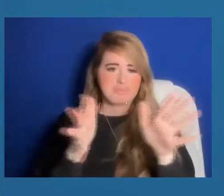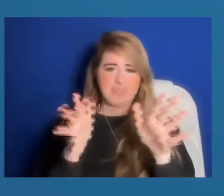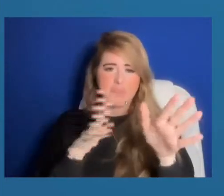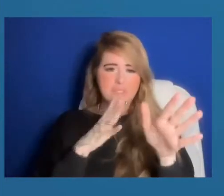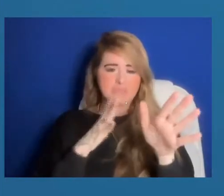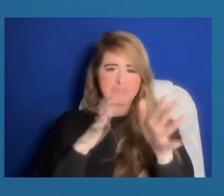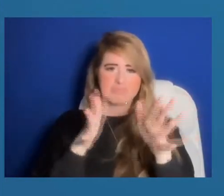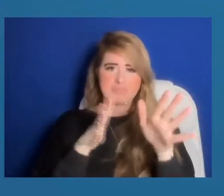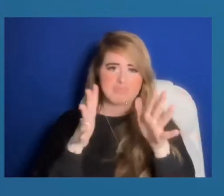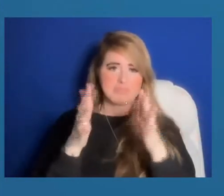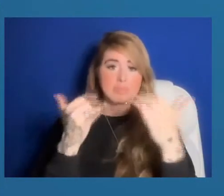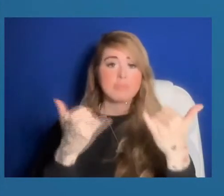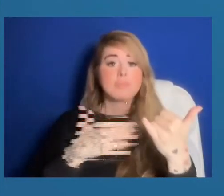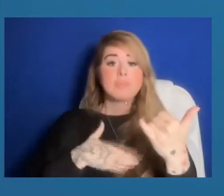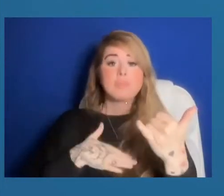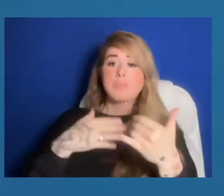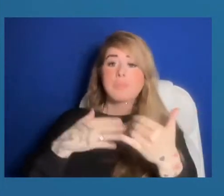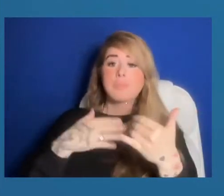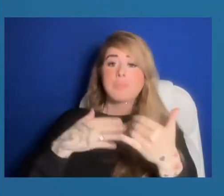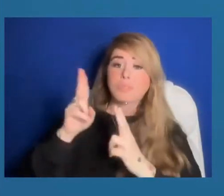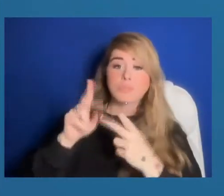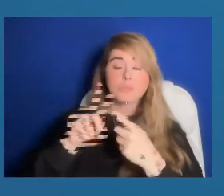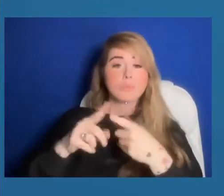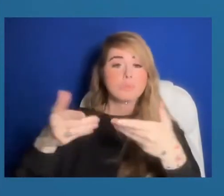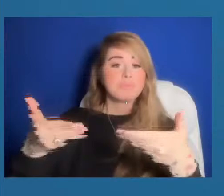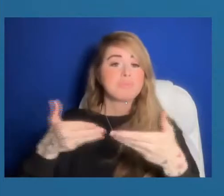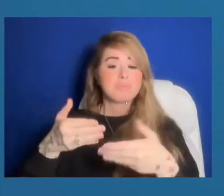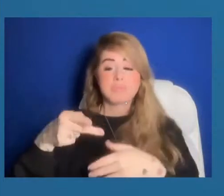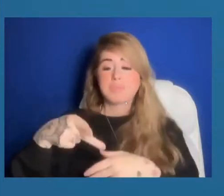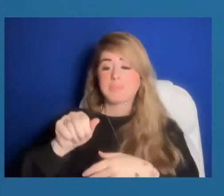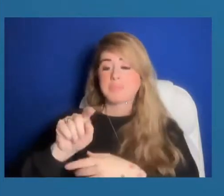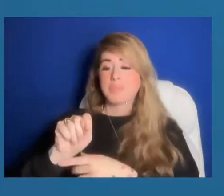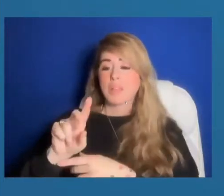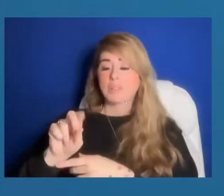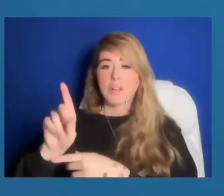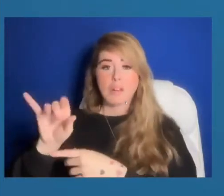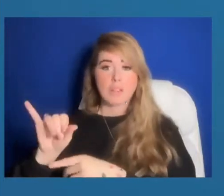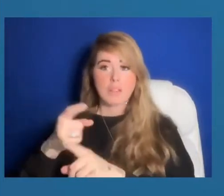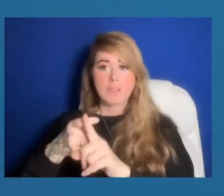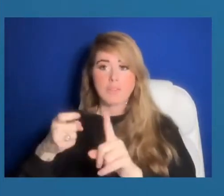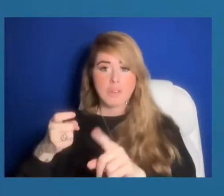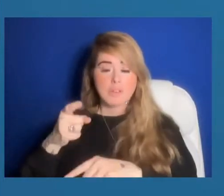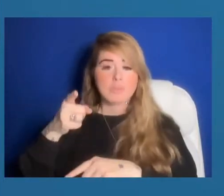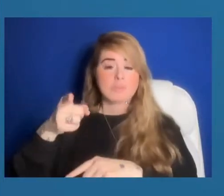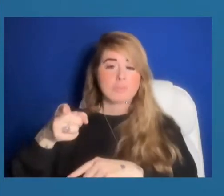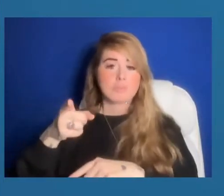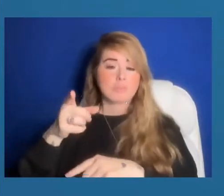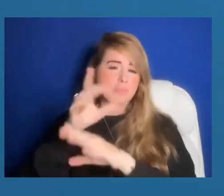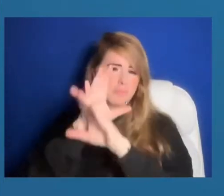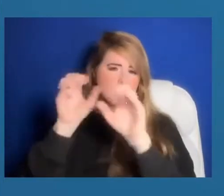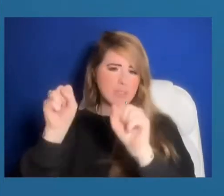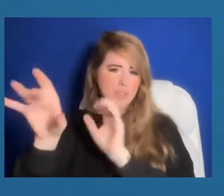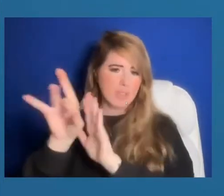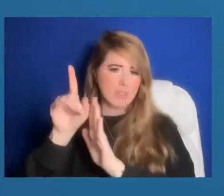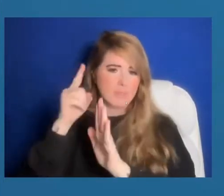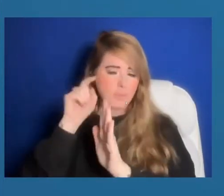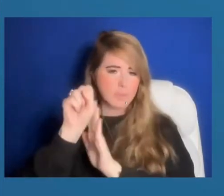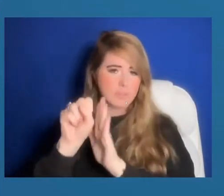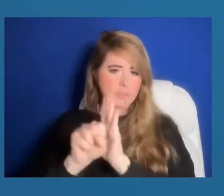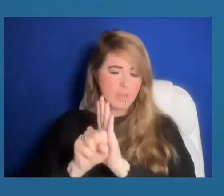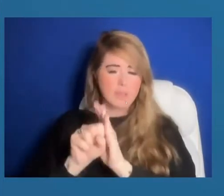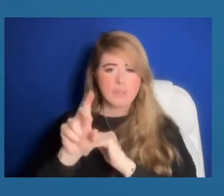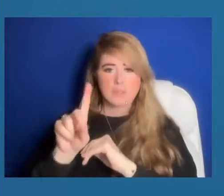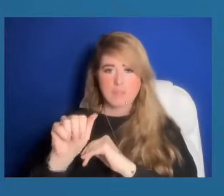And now it's my privilege to introduce Mary Pat Donnelly, the DA from Rensselaer County, who is the president-elect of the State DA's